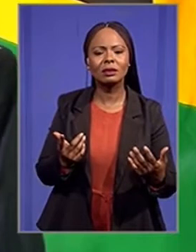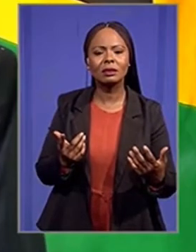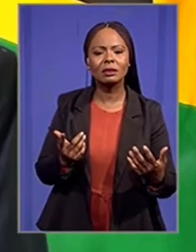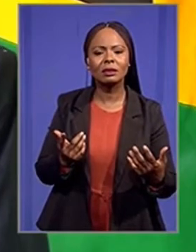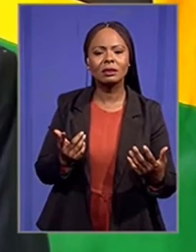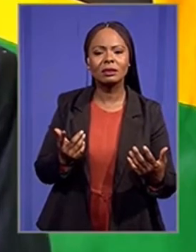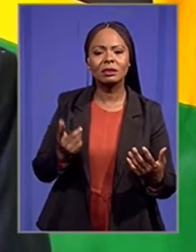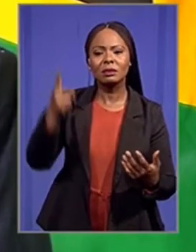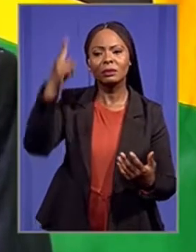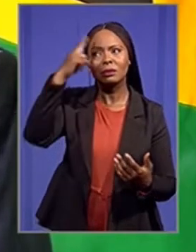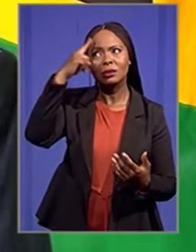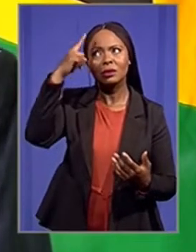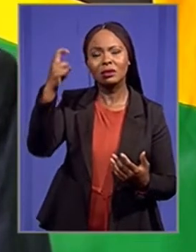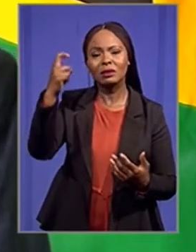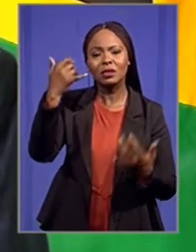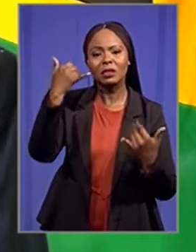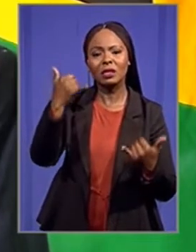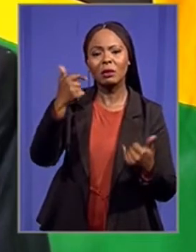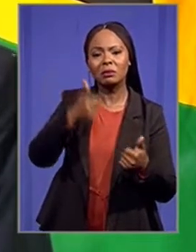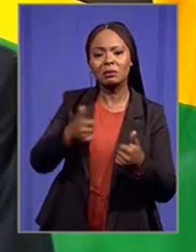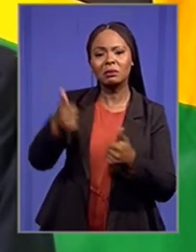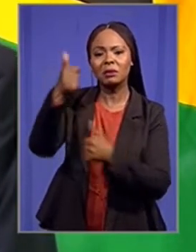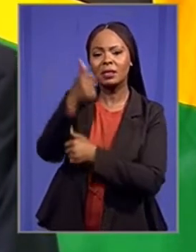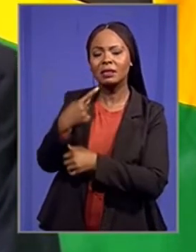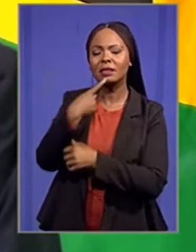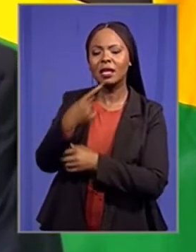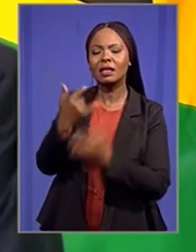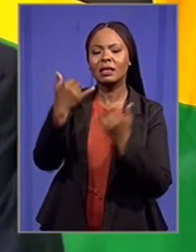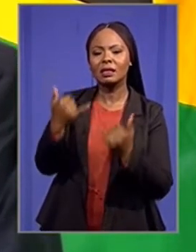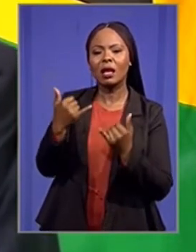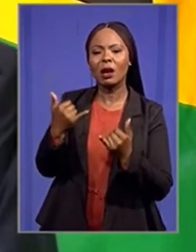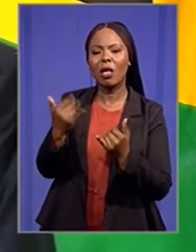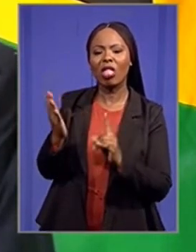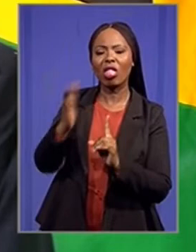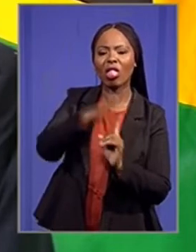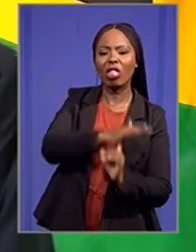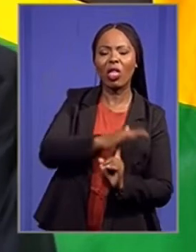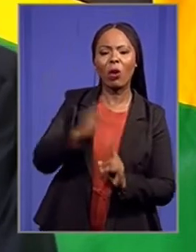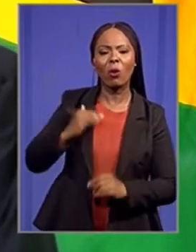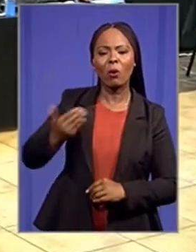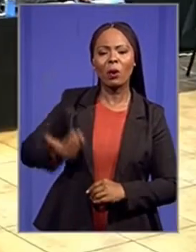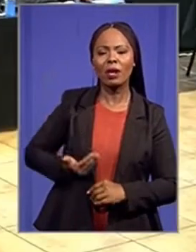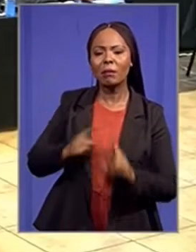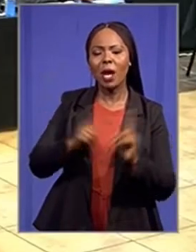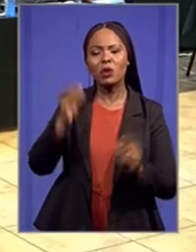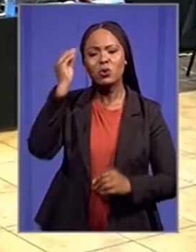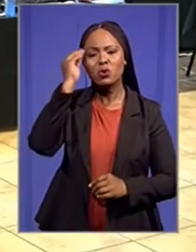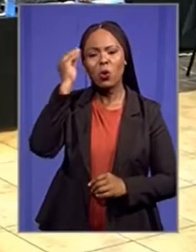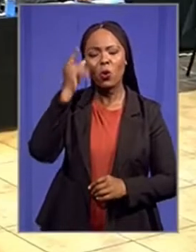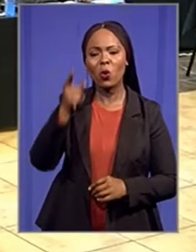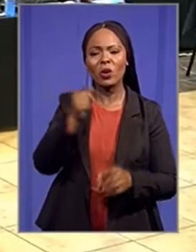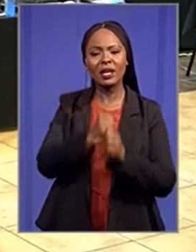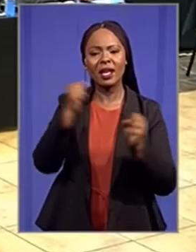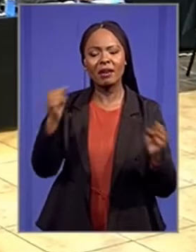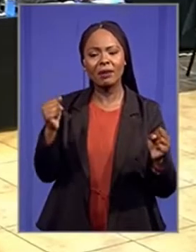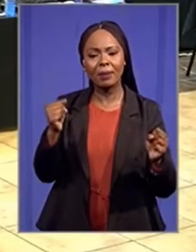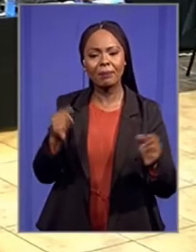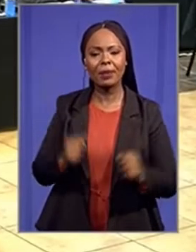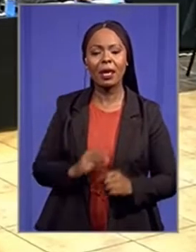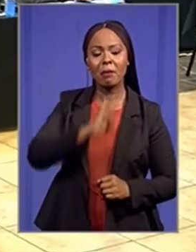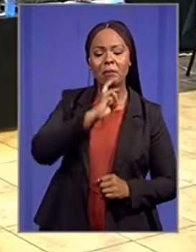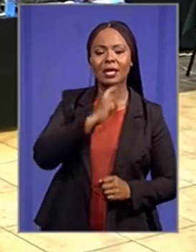those academics when they say the bill is discriminating against women, which we know it is not? Magoši a ipileditše gape go